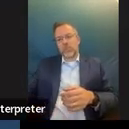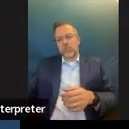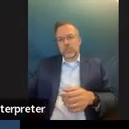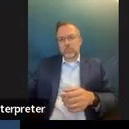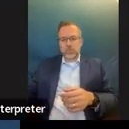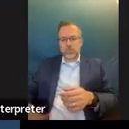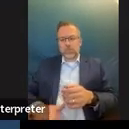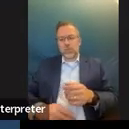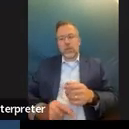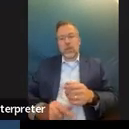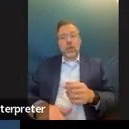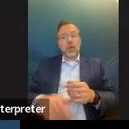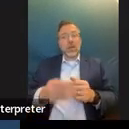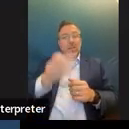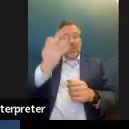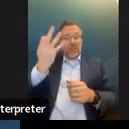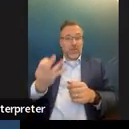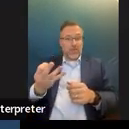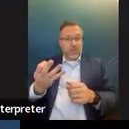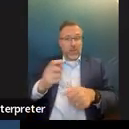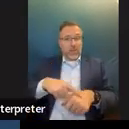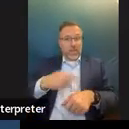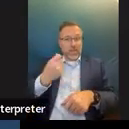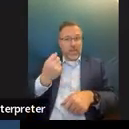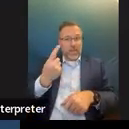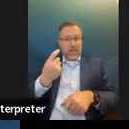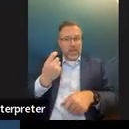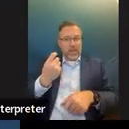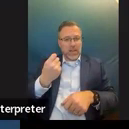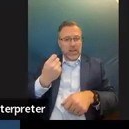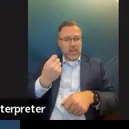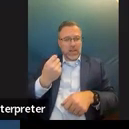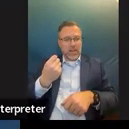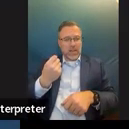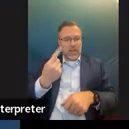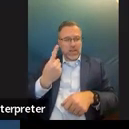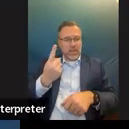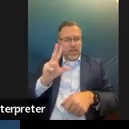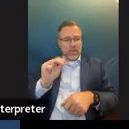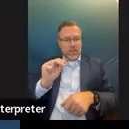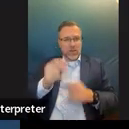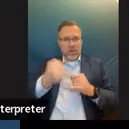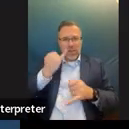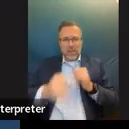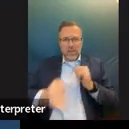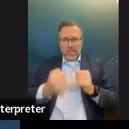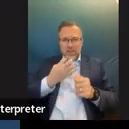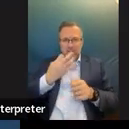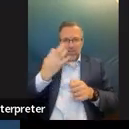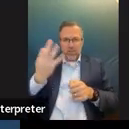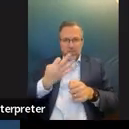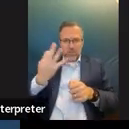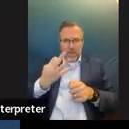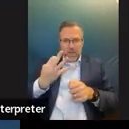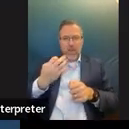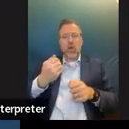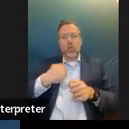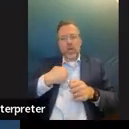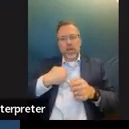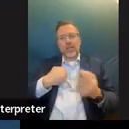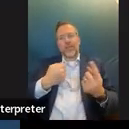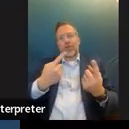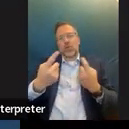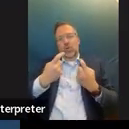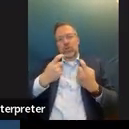On Fridays at 11:30, the last Friday of the month, we do a Q&A if you want to just